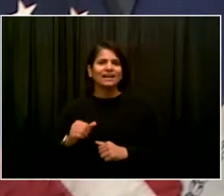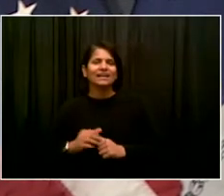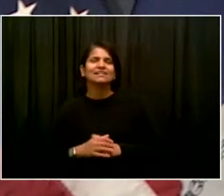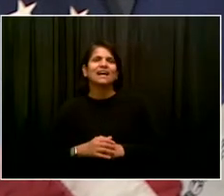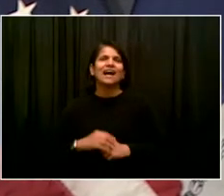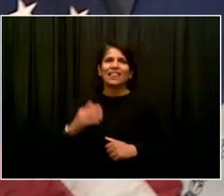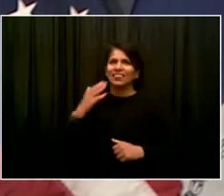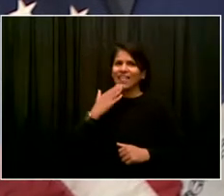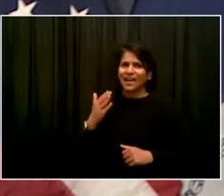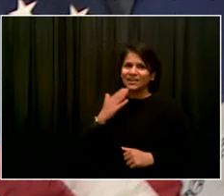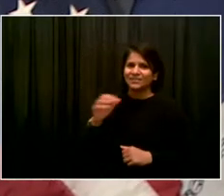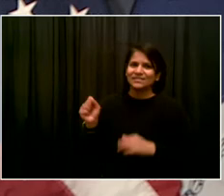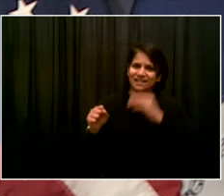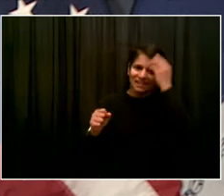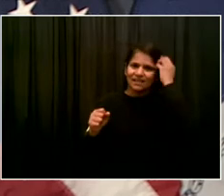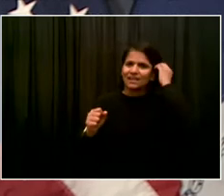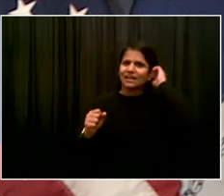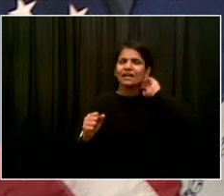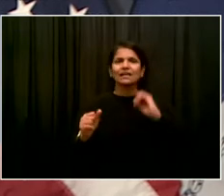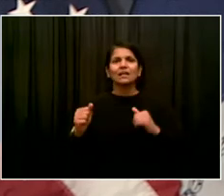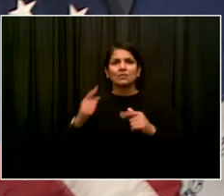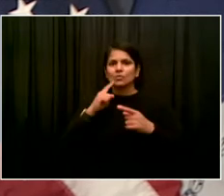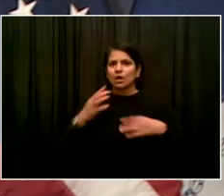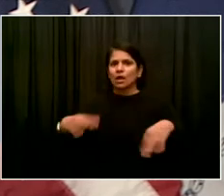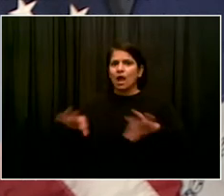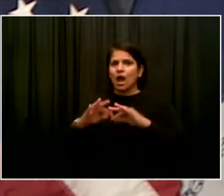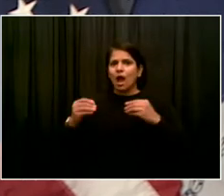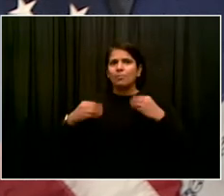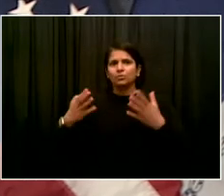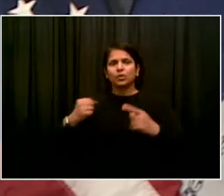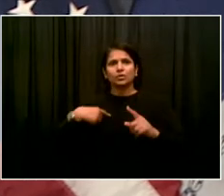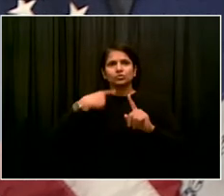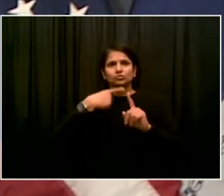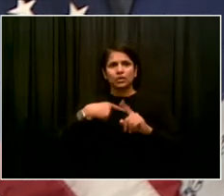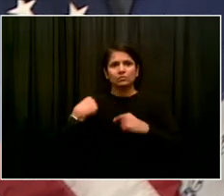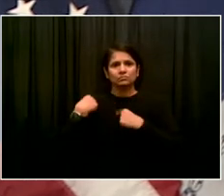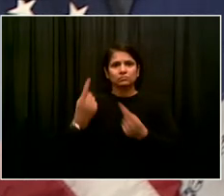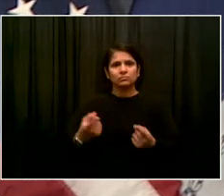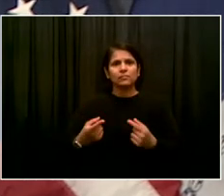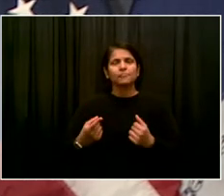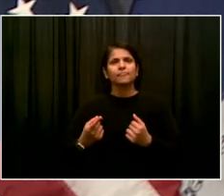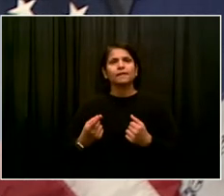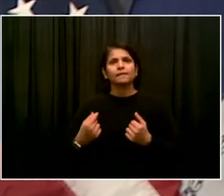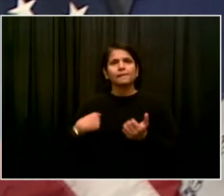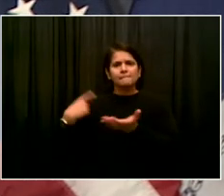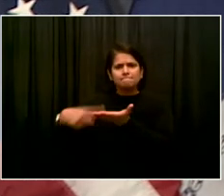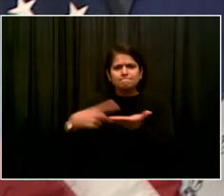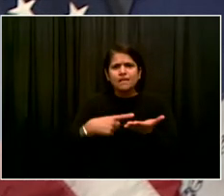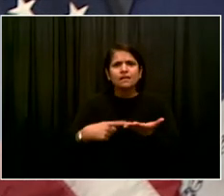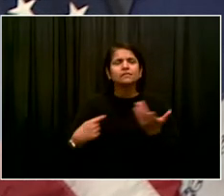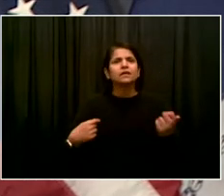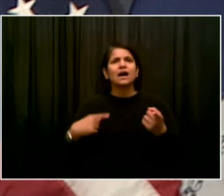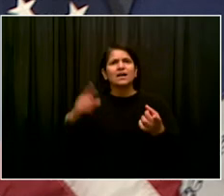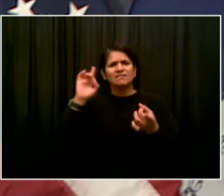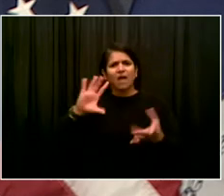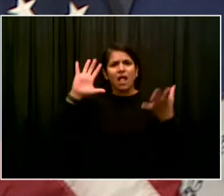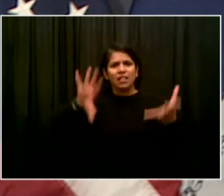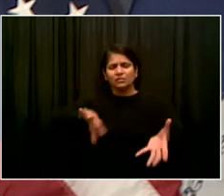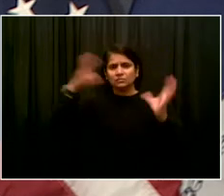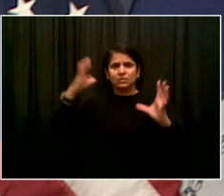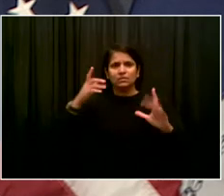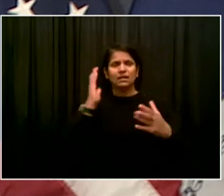interrupters. Some of you might not know what that means. Violence interrupters are street outreach workers who do everything from de-escalating